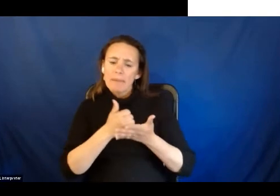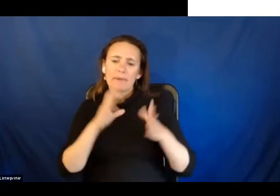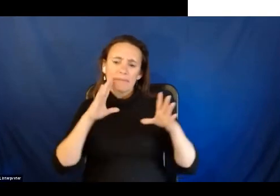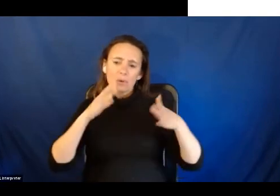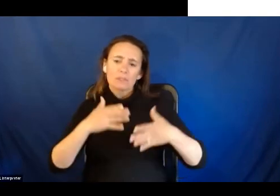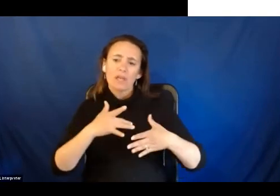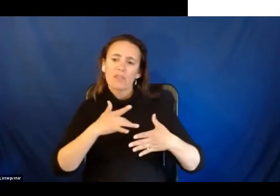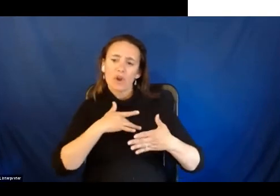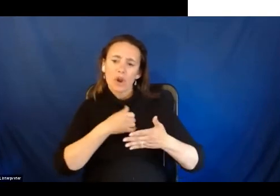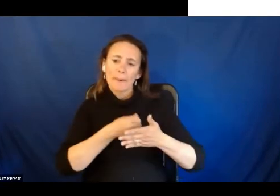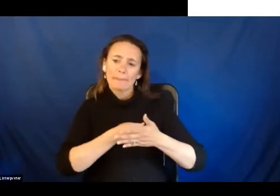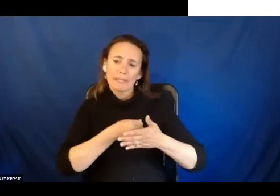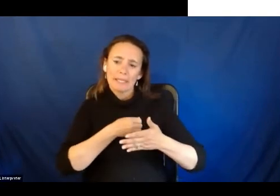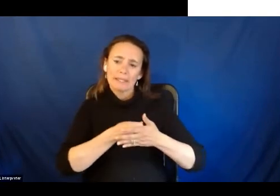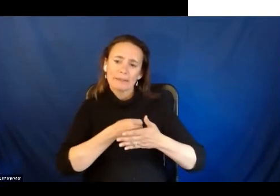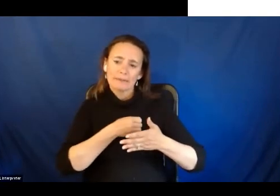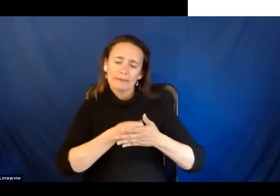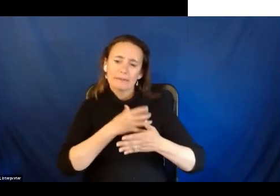breathing.